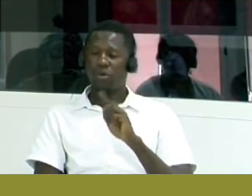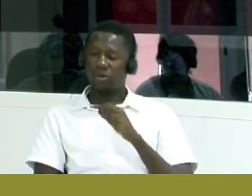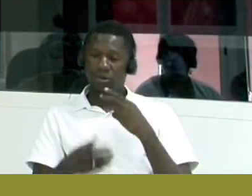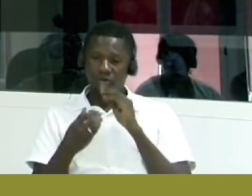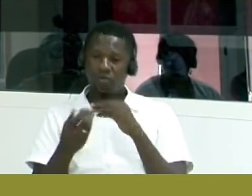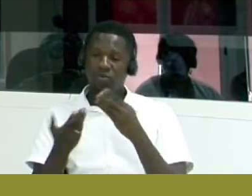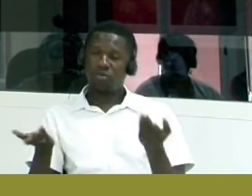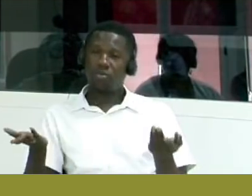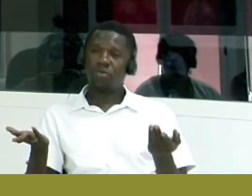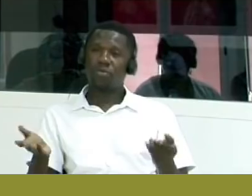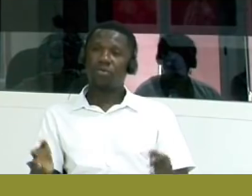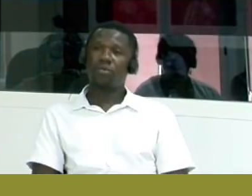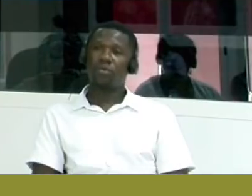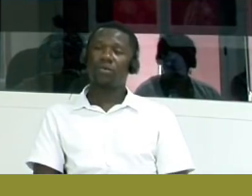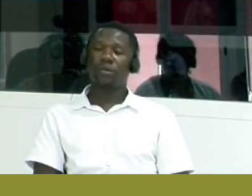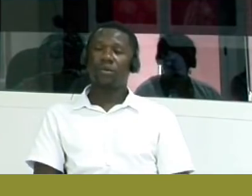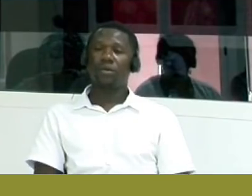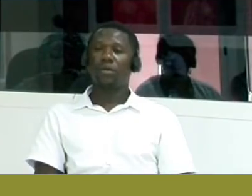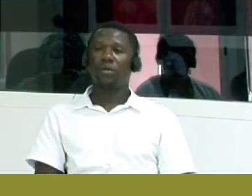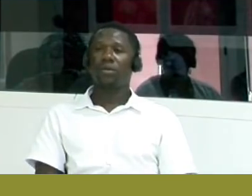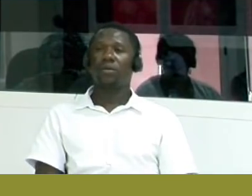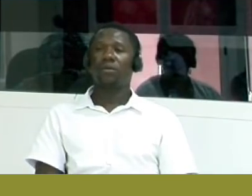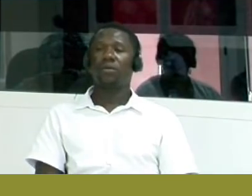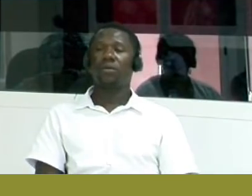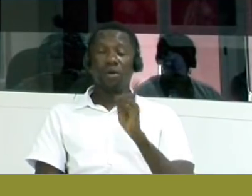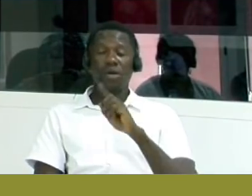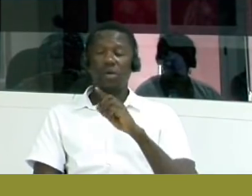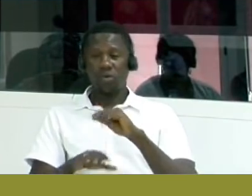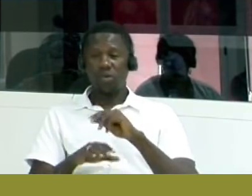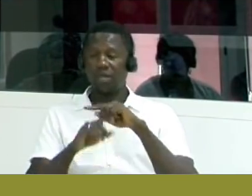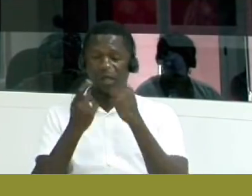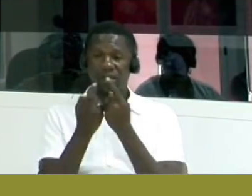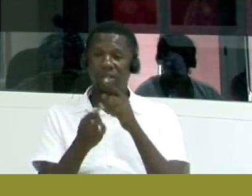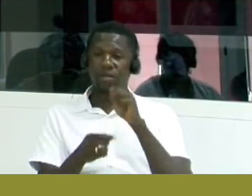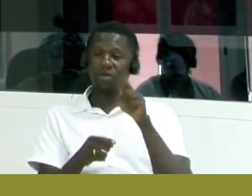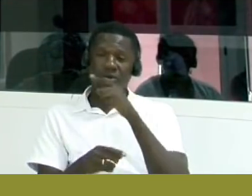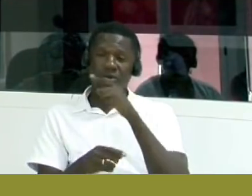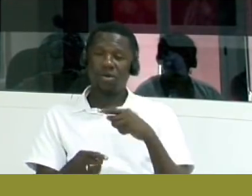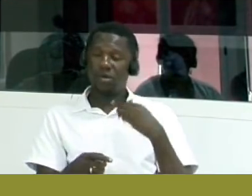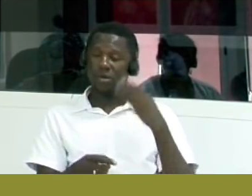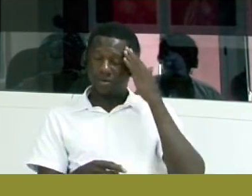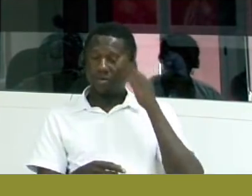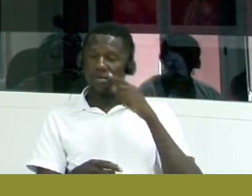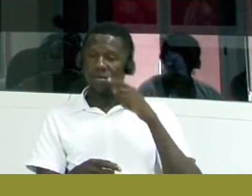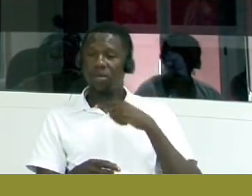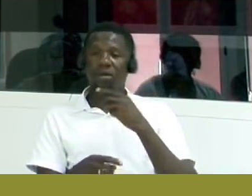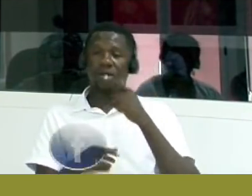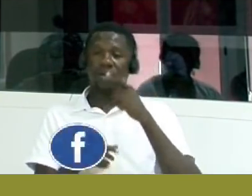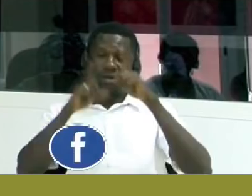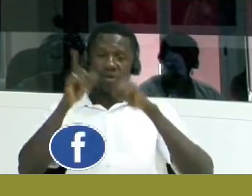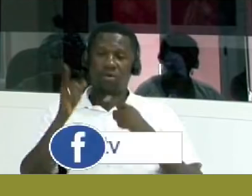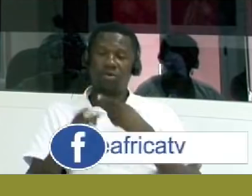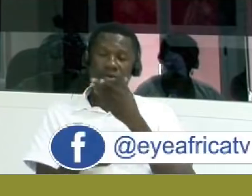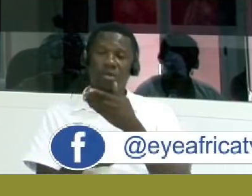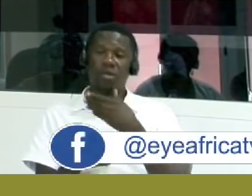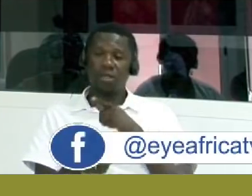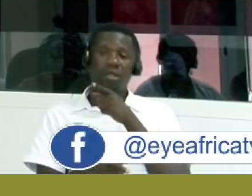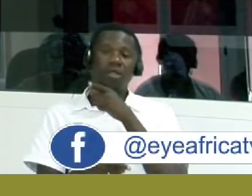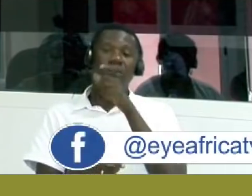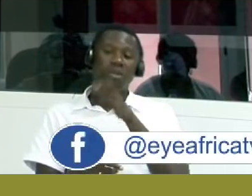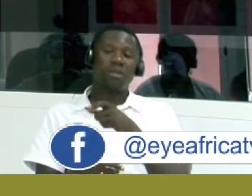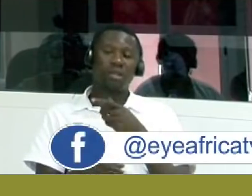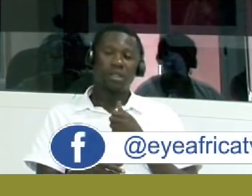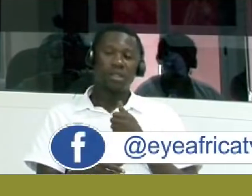The thing is, Mr. I did not do anything wrong, but I knew my position was such that oh, this one, he's a sympathizer of